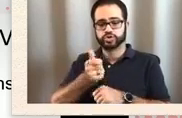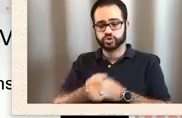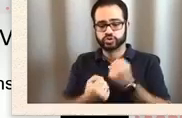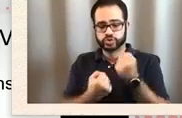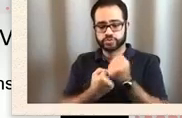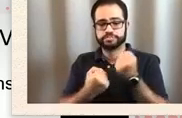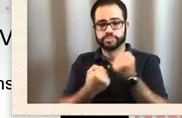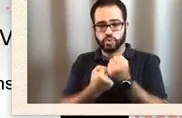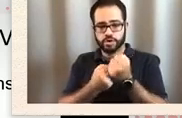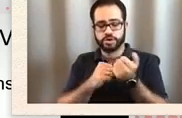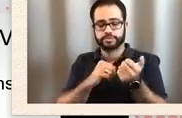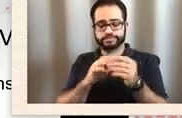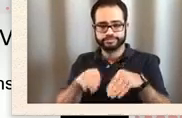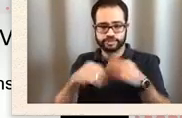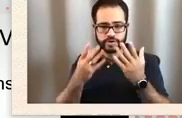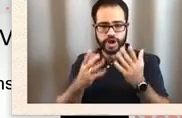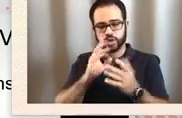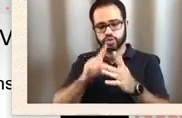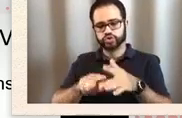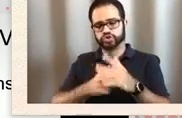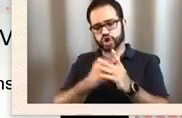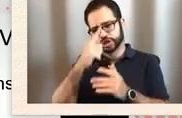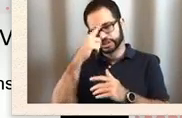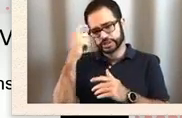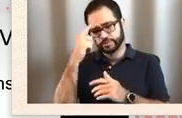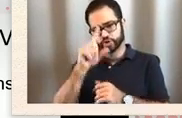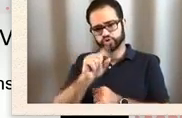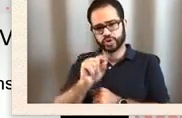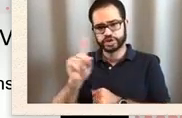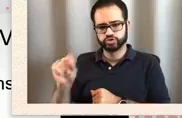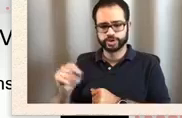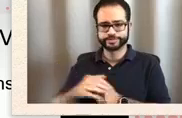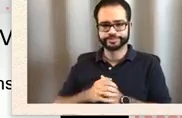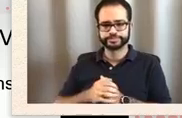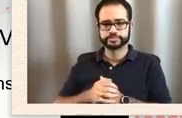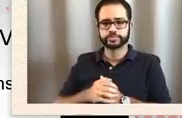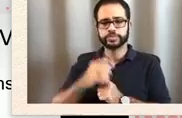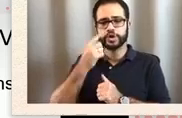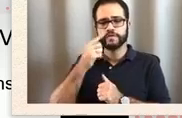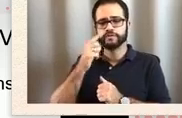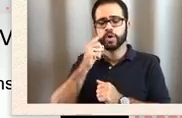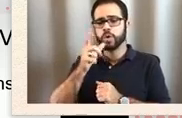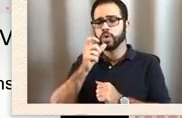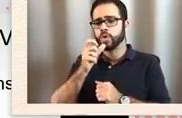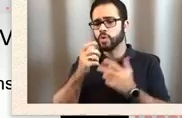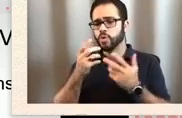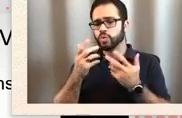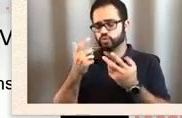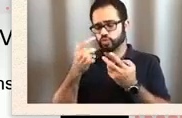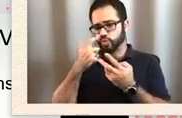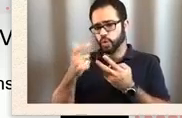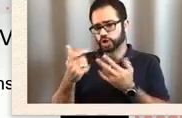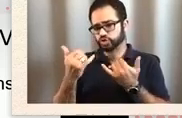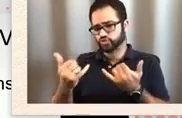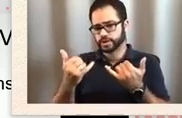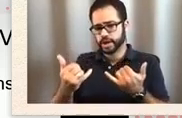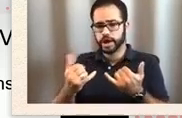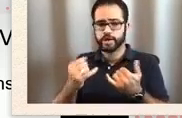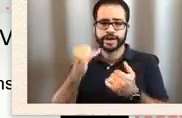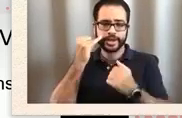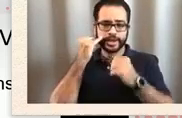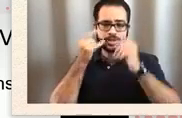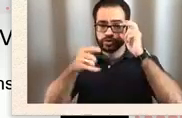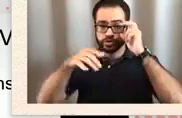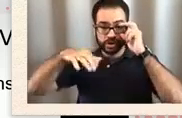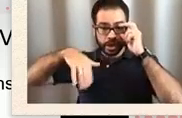summer of 2020. So for the providers that we do have viewing this presentation, if you've not already